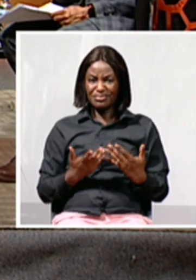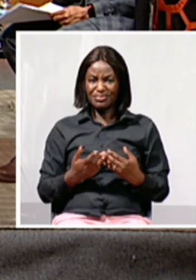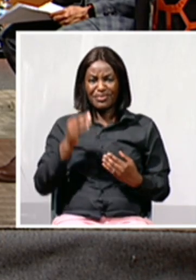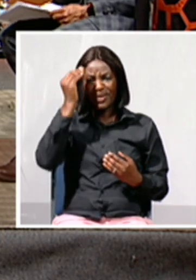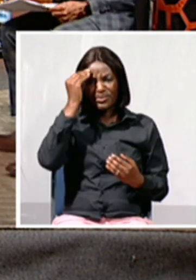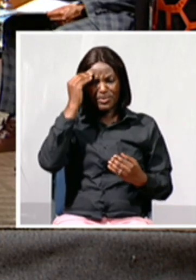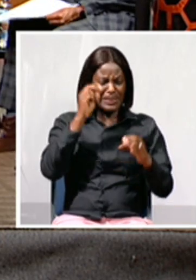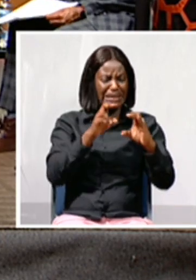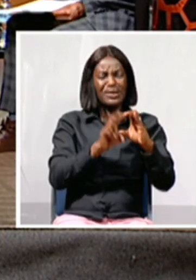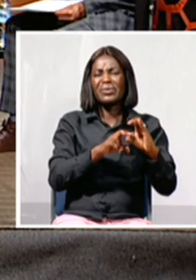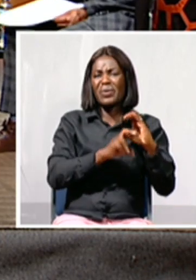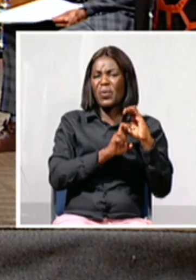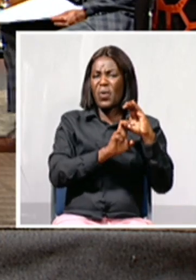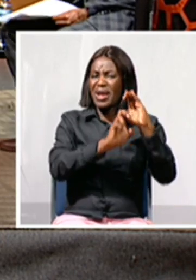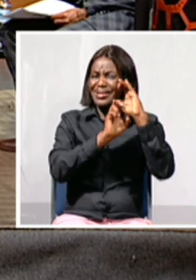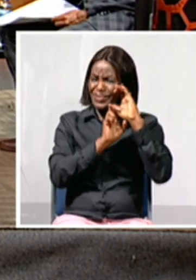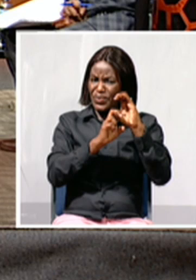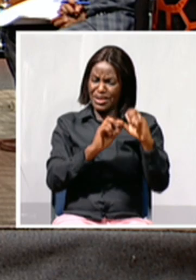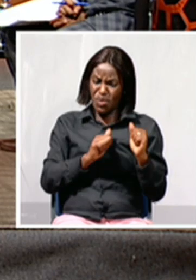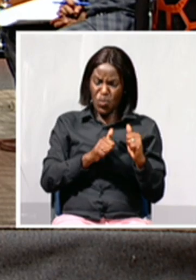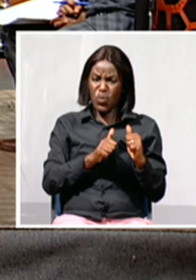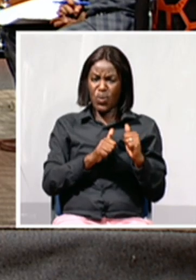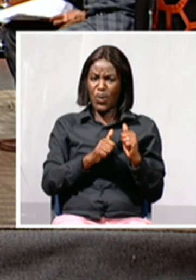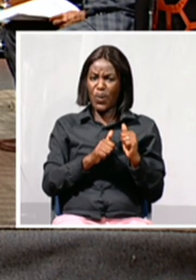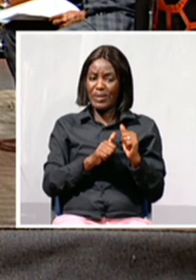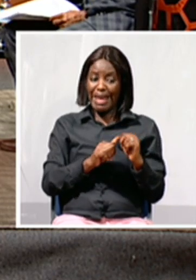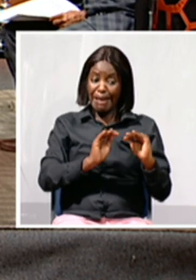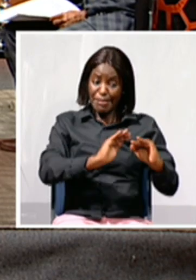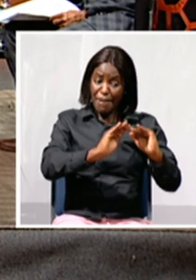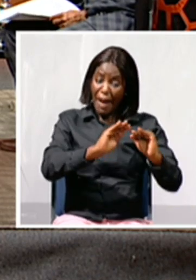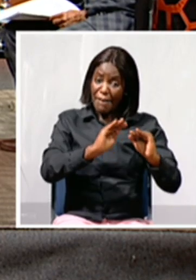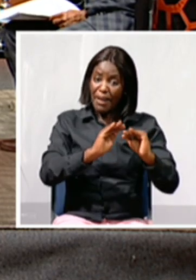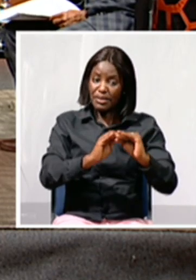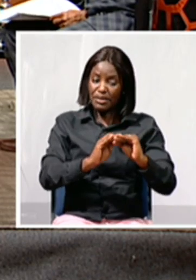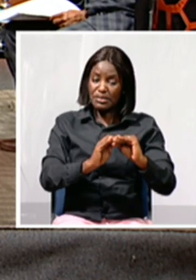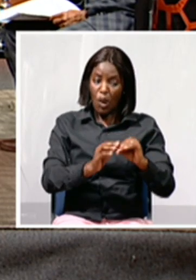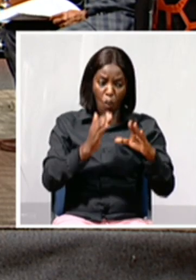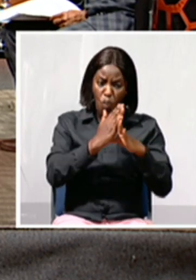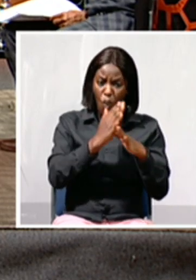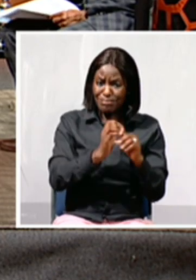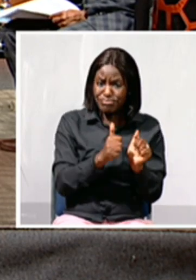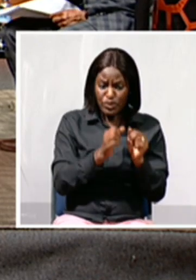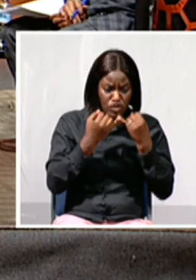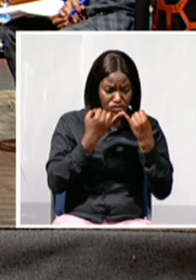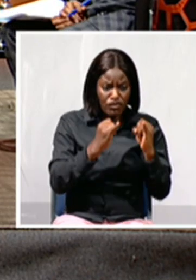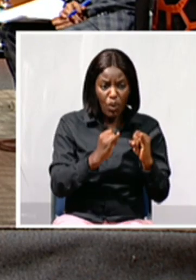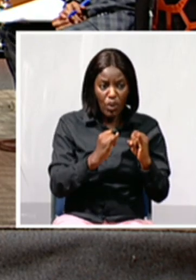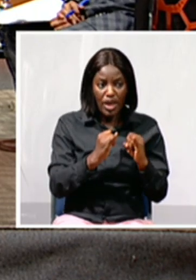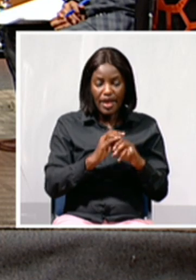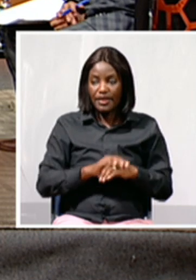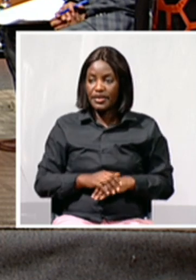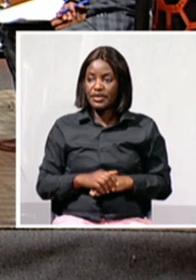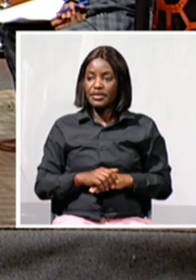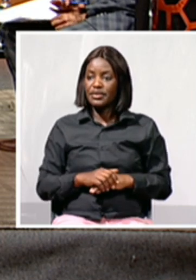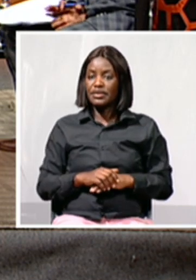that they deliver? How do we know as a commission what is it that these folks who've been employed, who are being paid, who are now